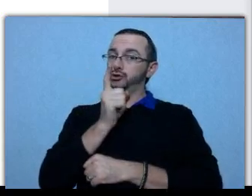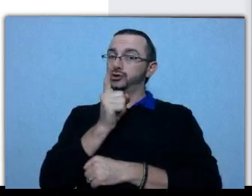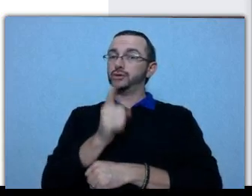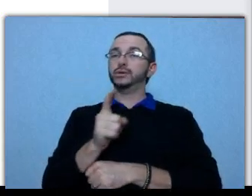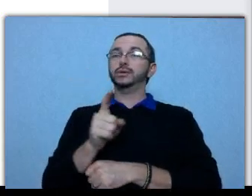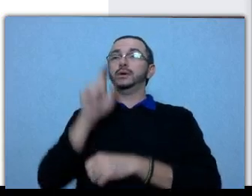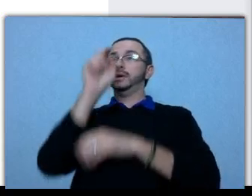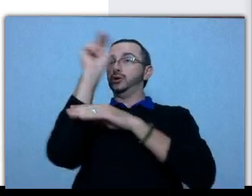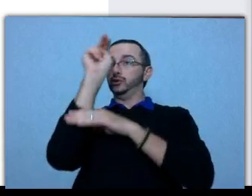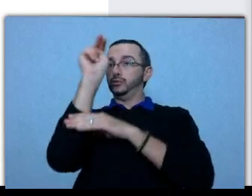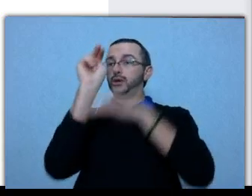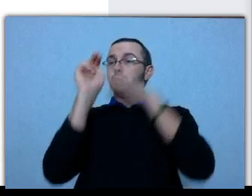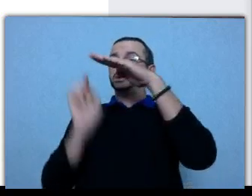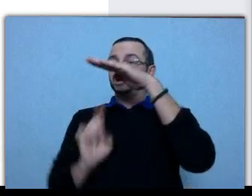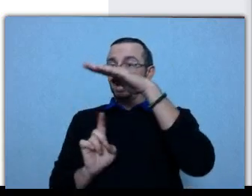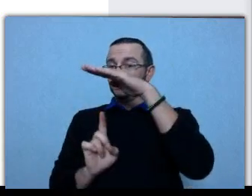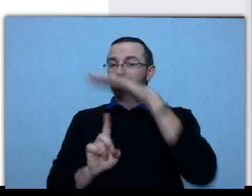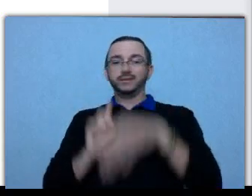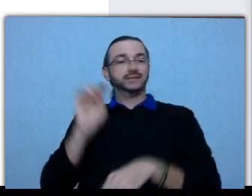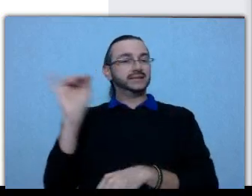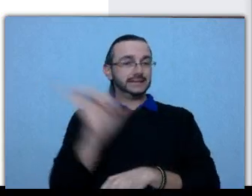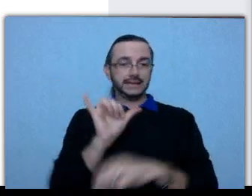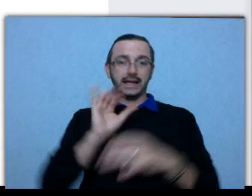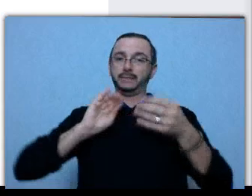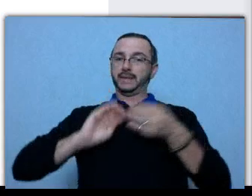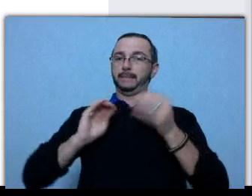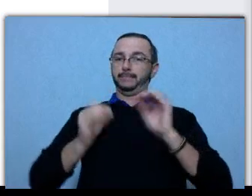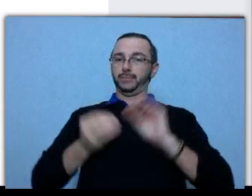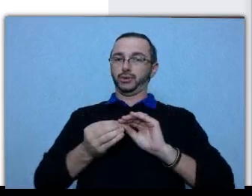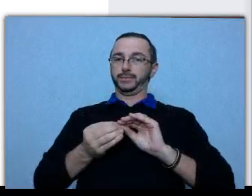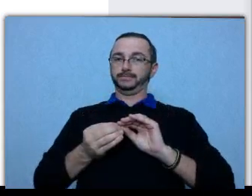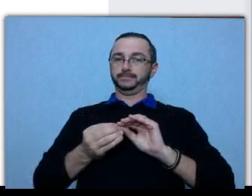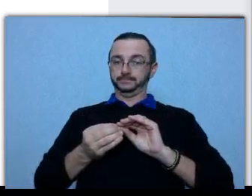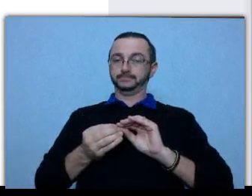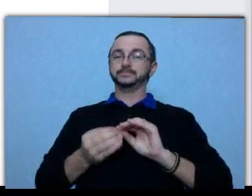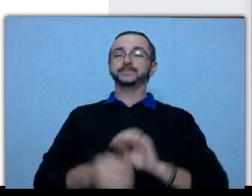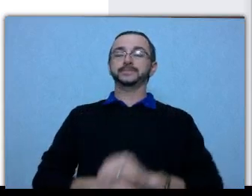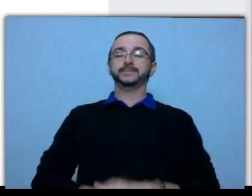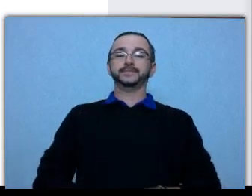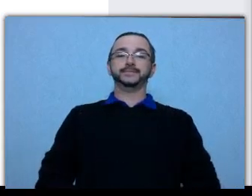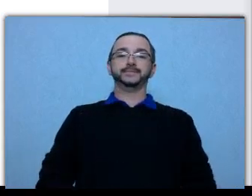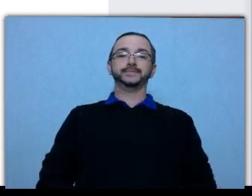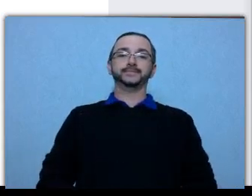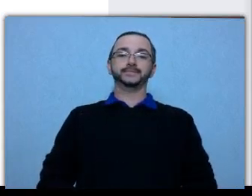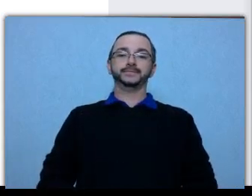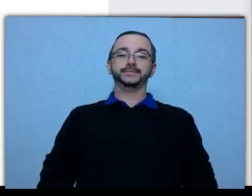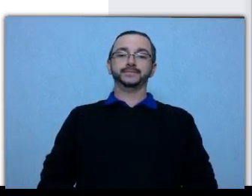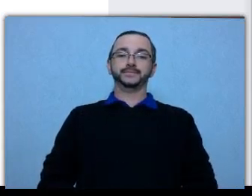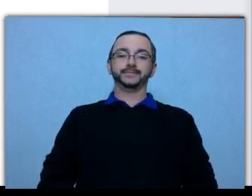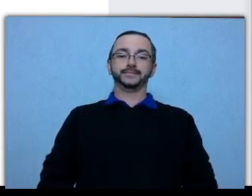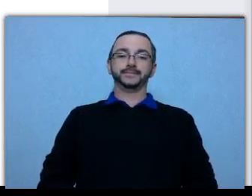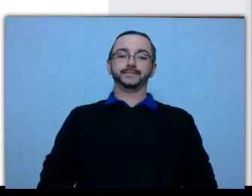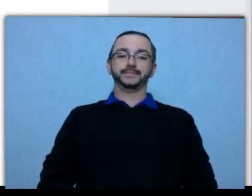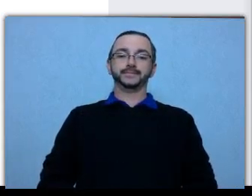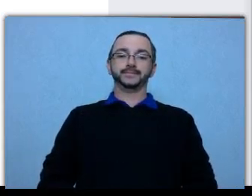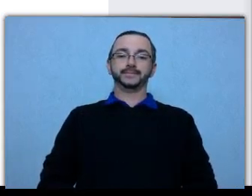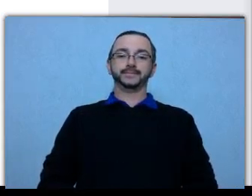numerator and the denominator are the same number because you want to get that value of 1.